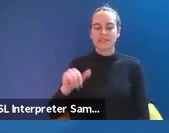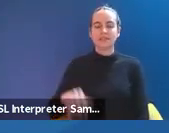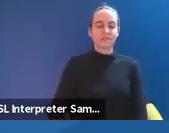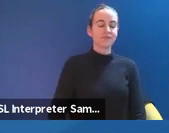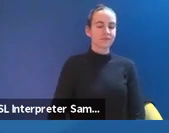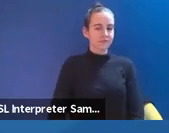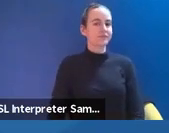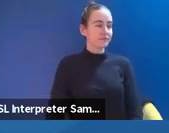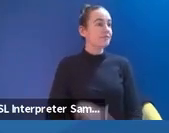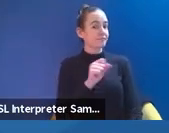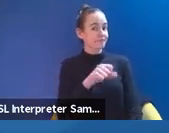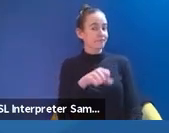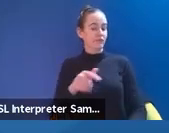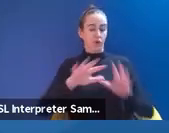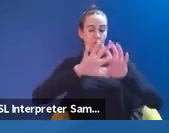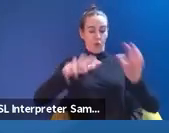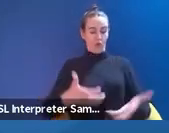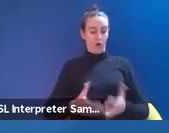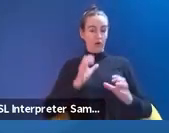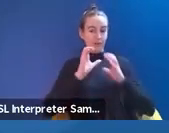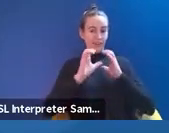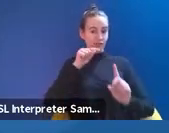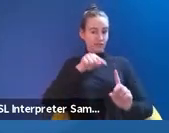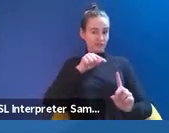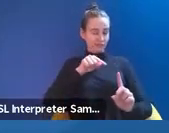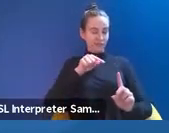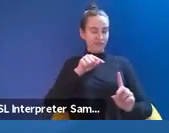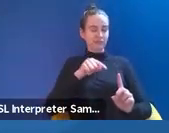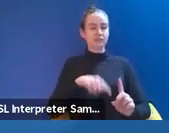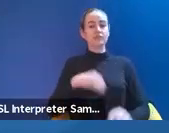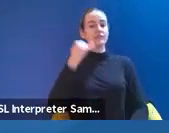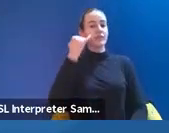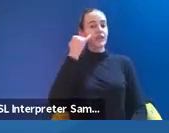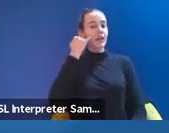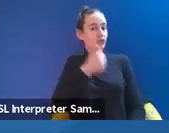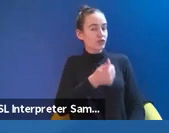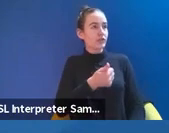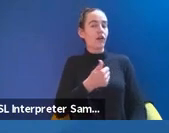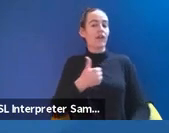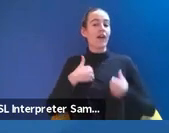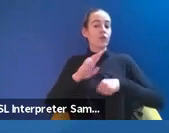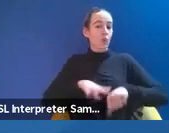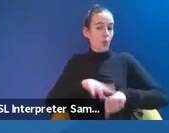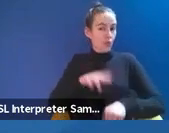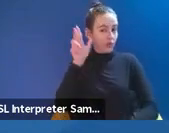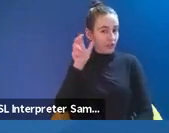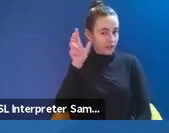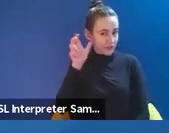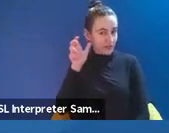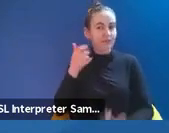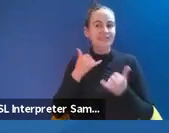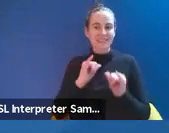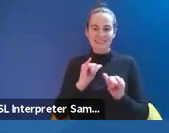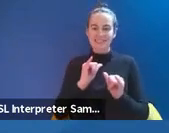Yeah, so when we look at overall communication, even if you have normal hearing, you utilize